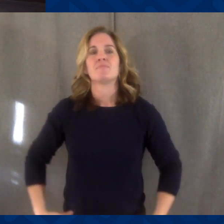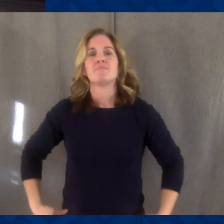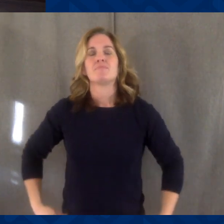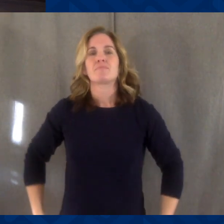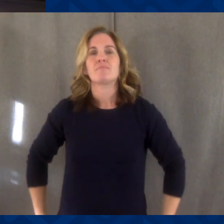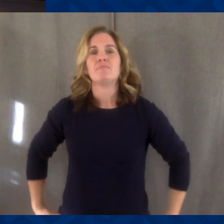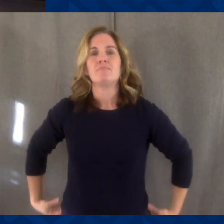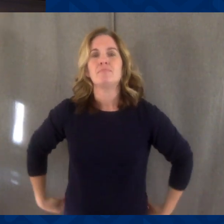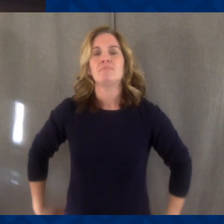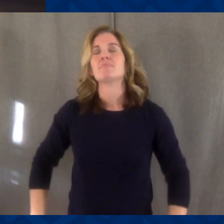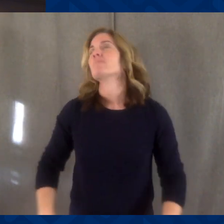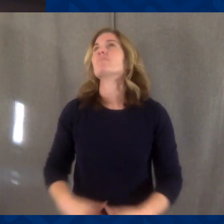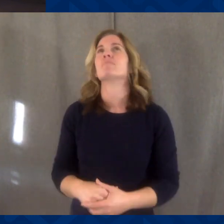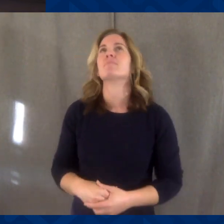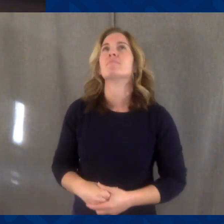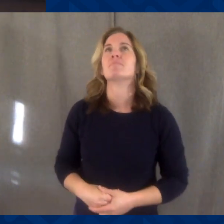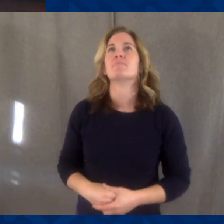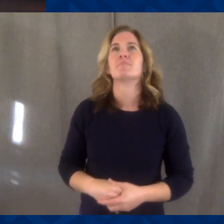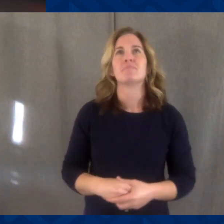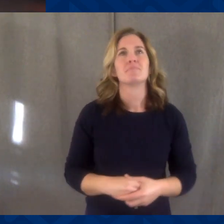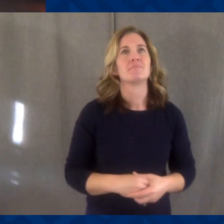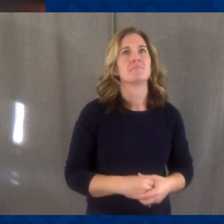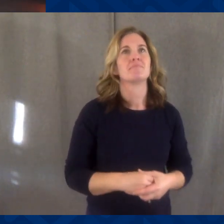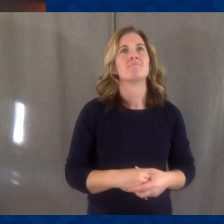Beautifully made.